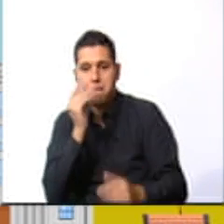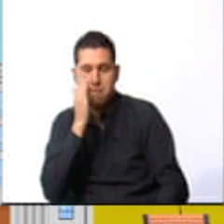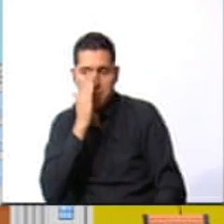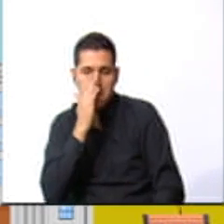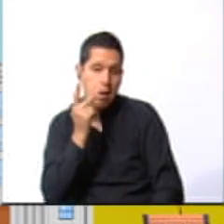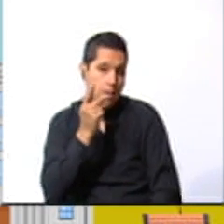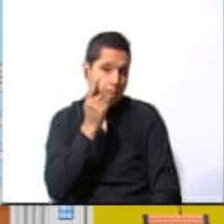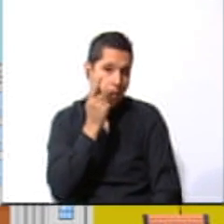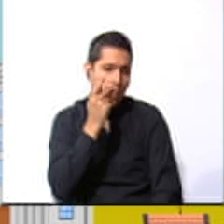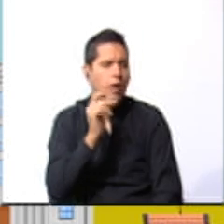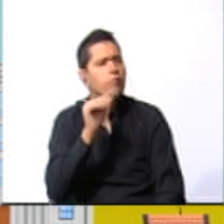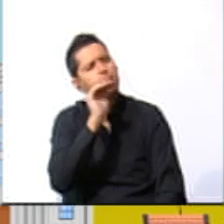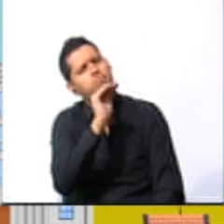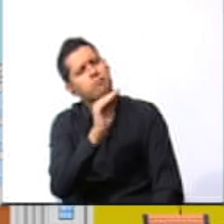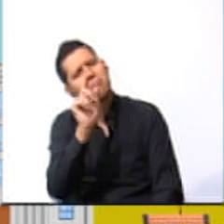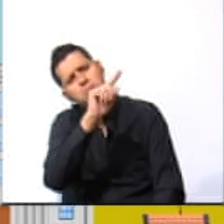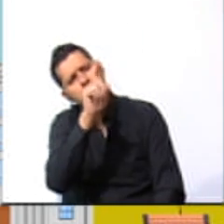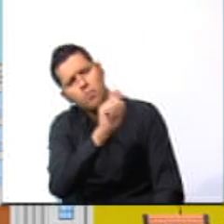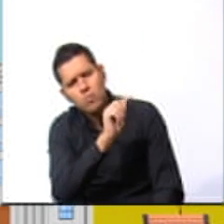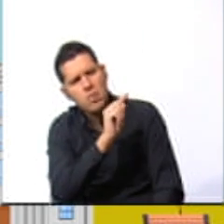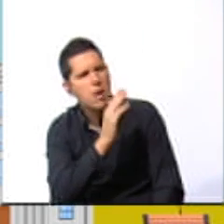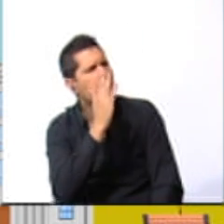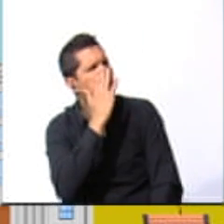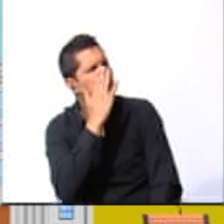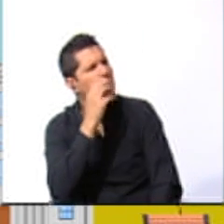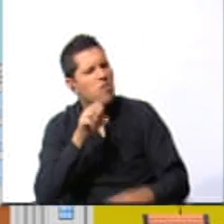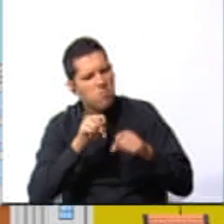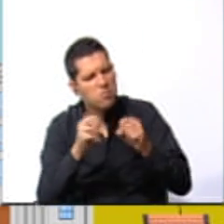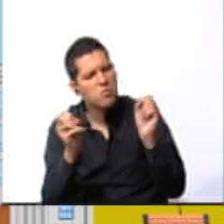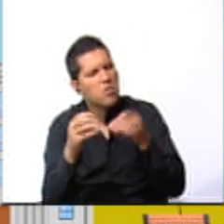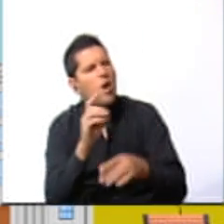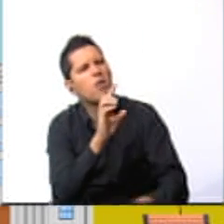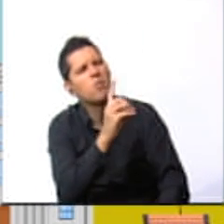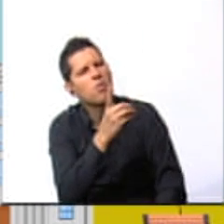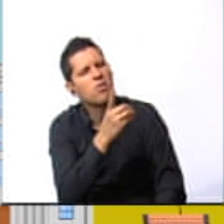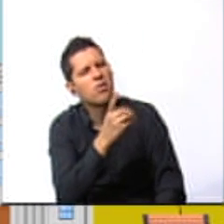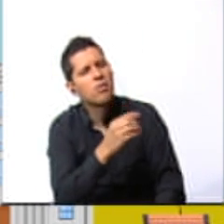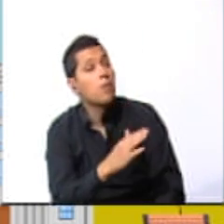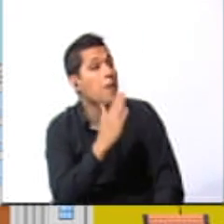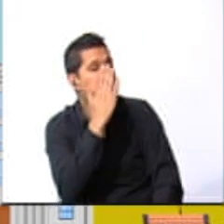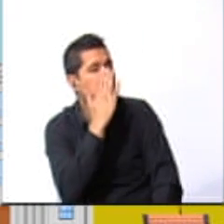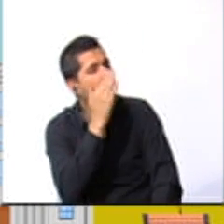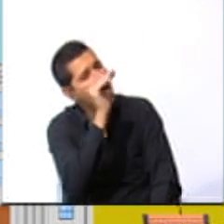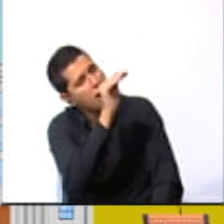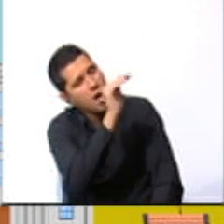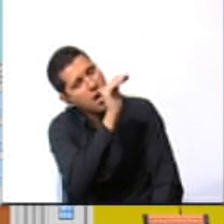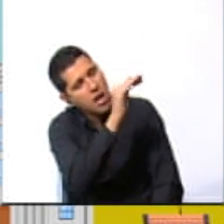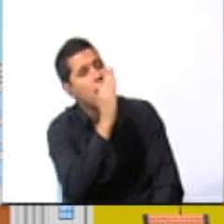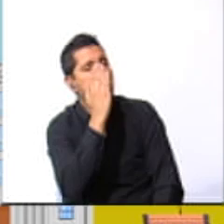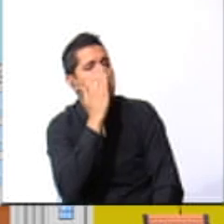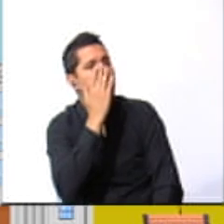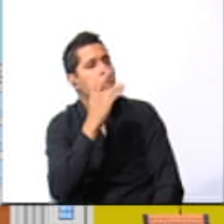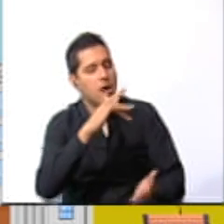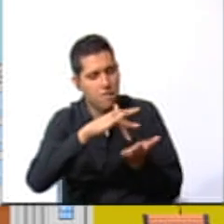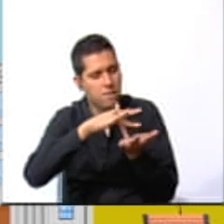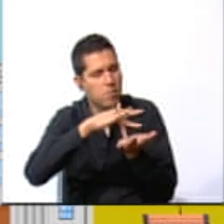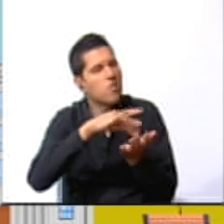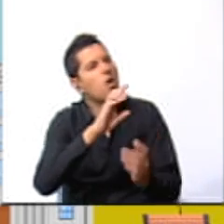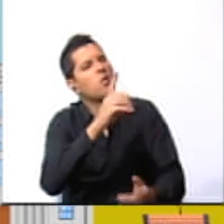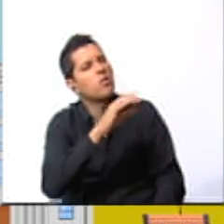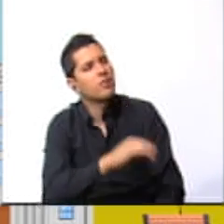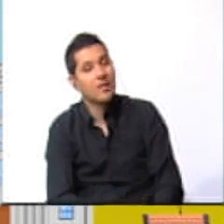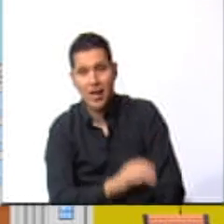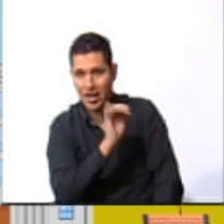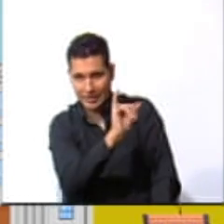ask, Mom, where is the supermarket? Mom, where is the pharmacy? Van a